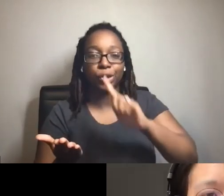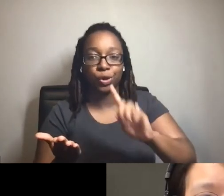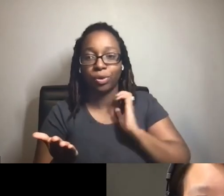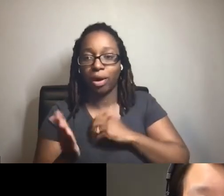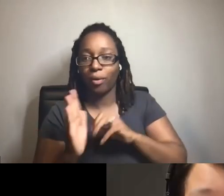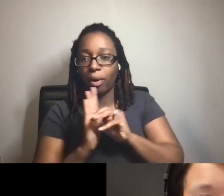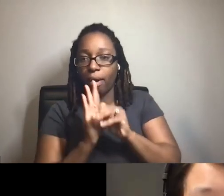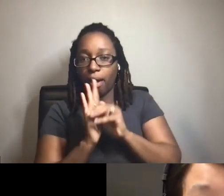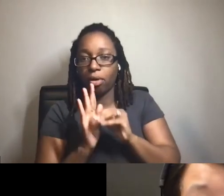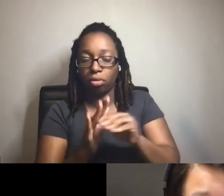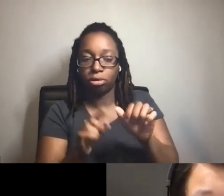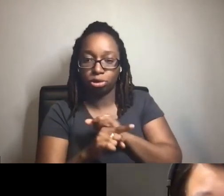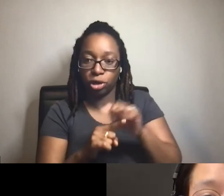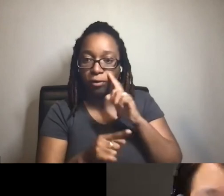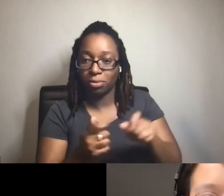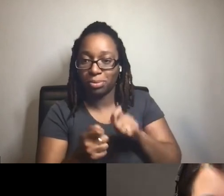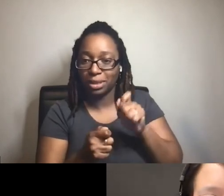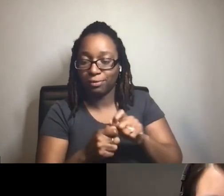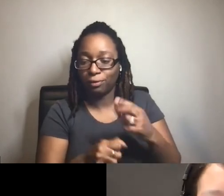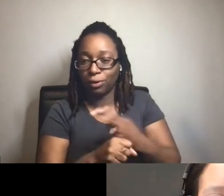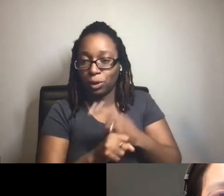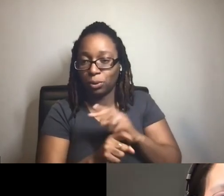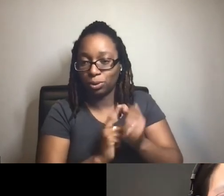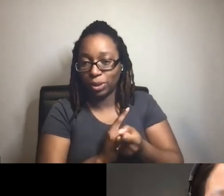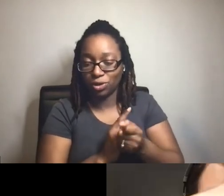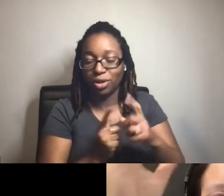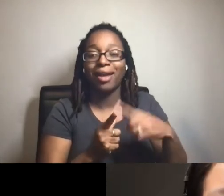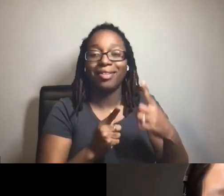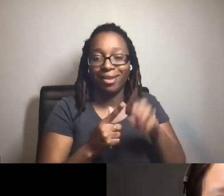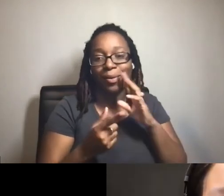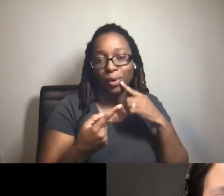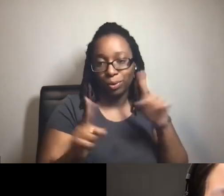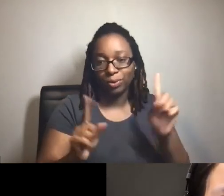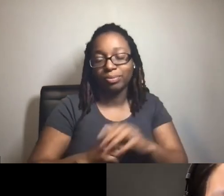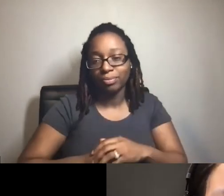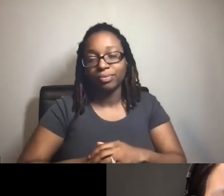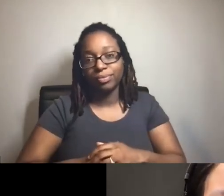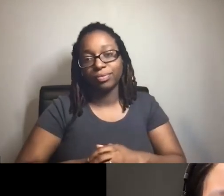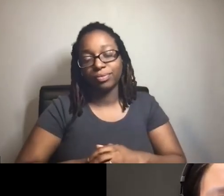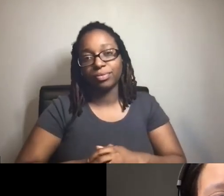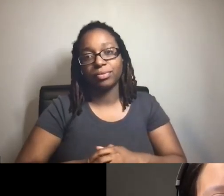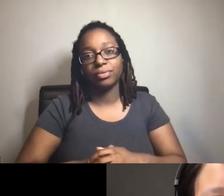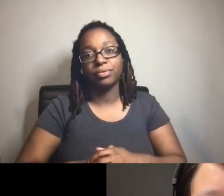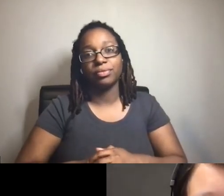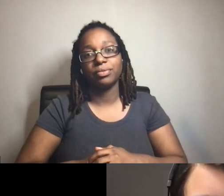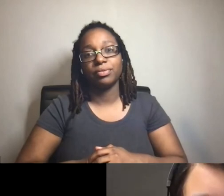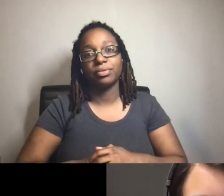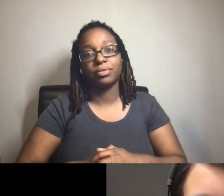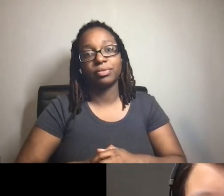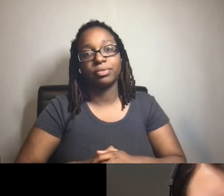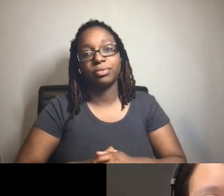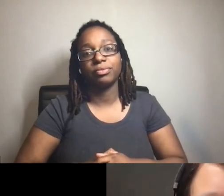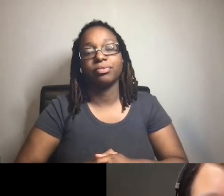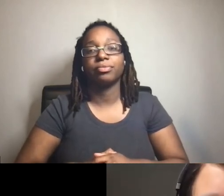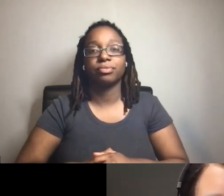is trained for those specific use cases, in which case then it would then work. The same framework would work for a different retail context, for instance. Okay.